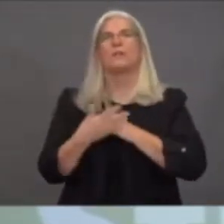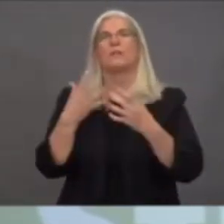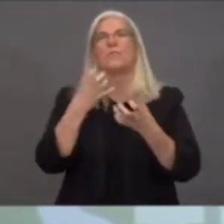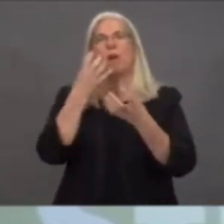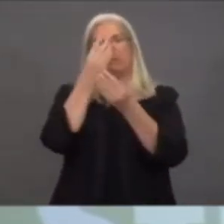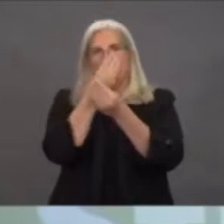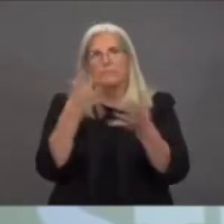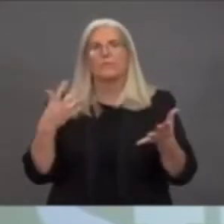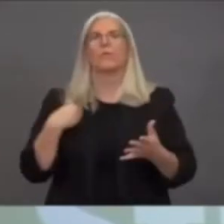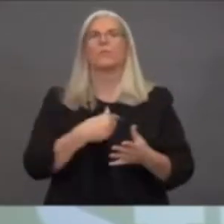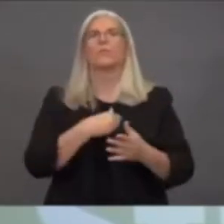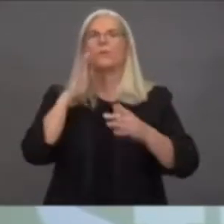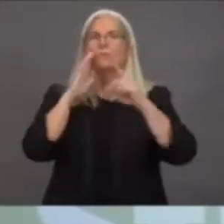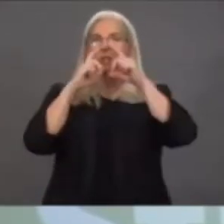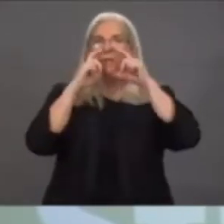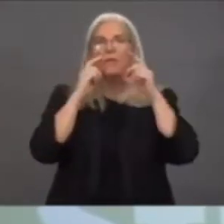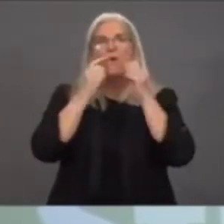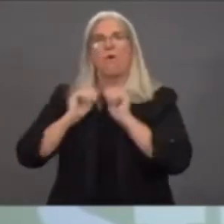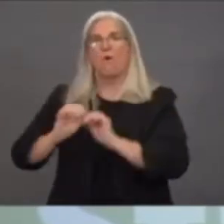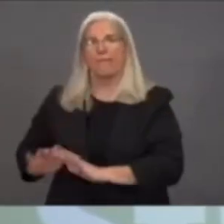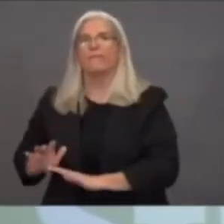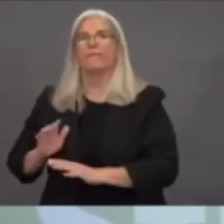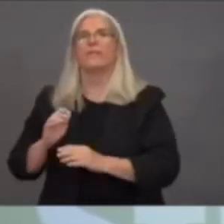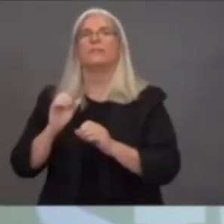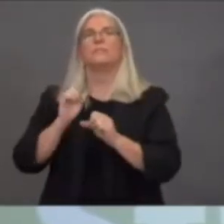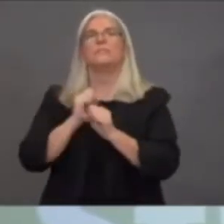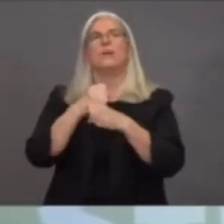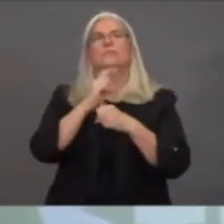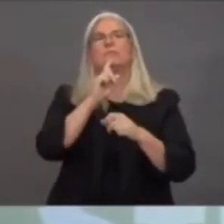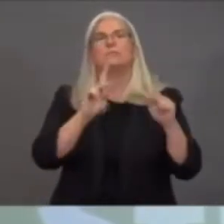to help others understand us better.